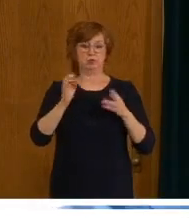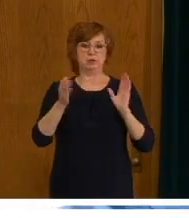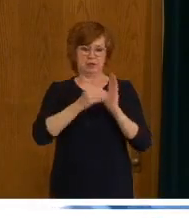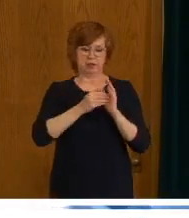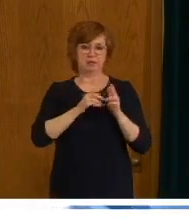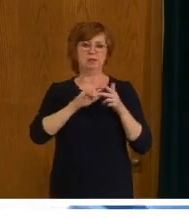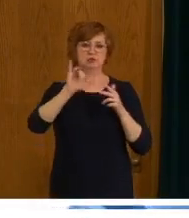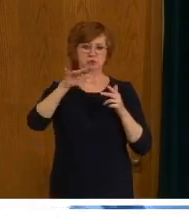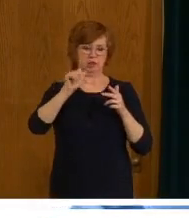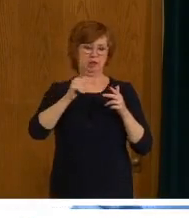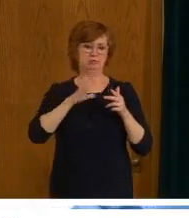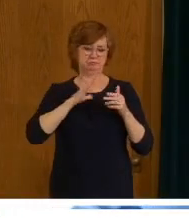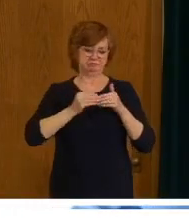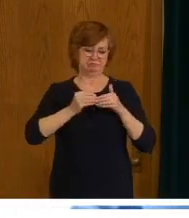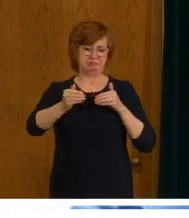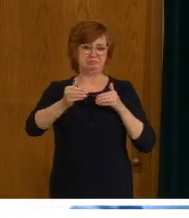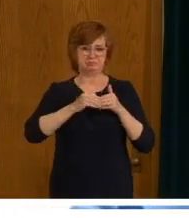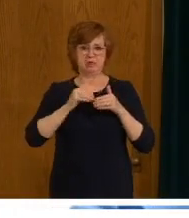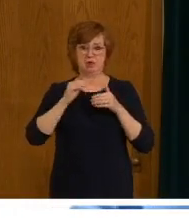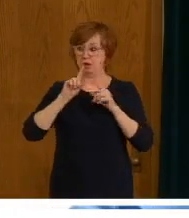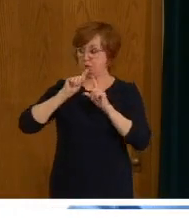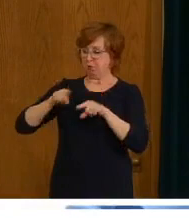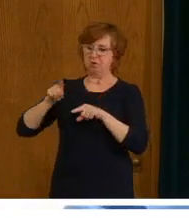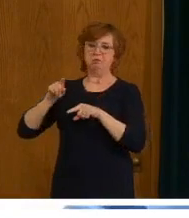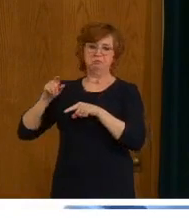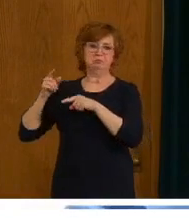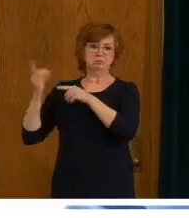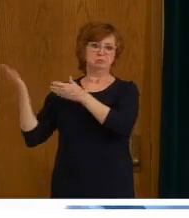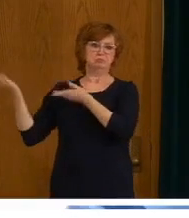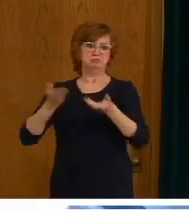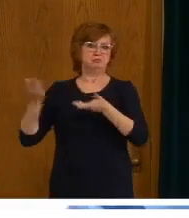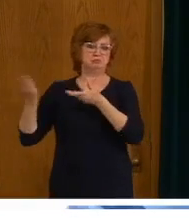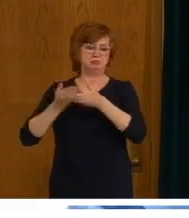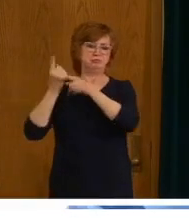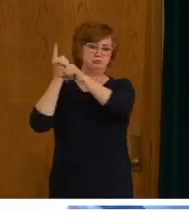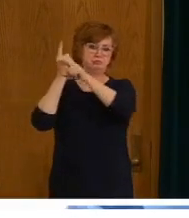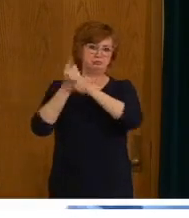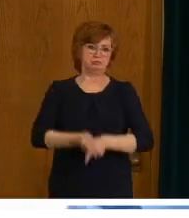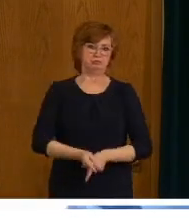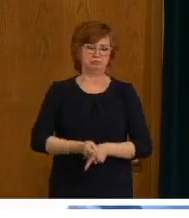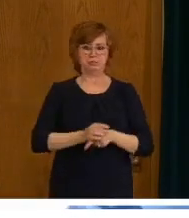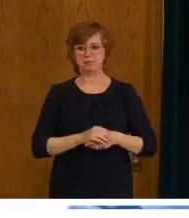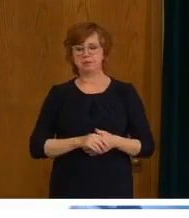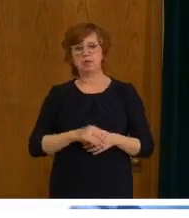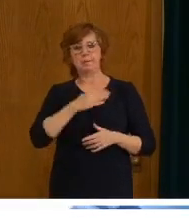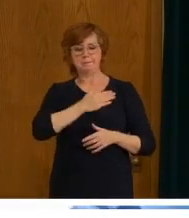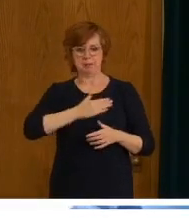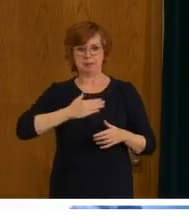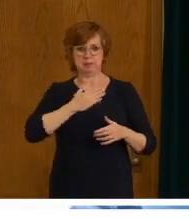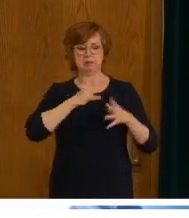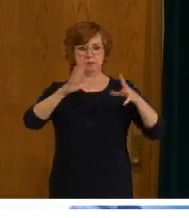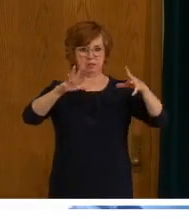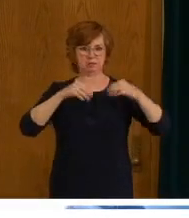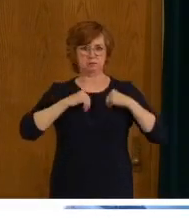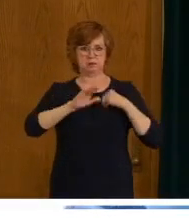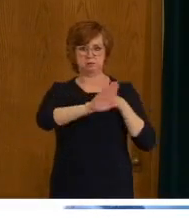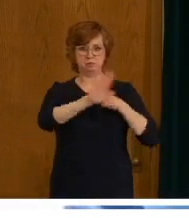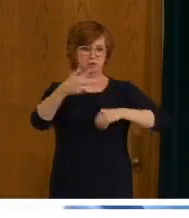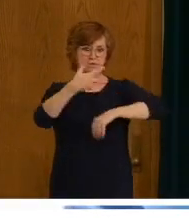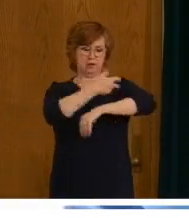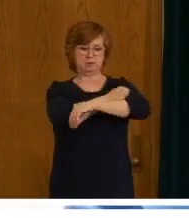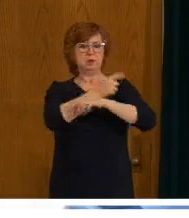we step forward, not only for first doses if we haven't already, but also as soon as we become eligible based on either